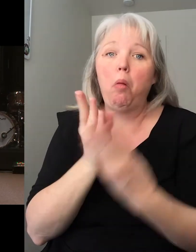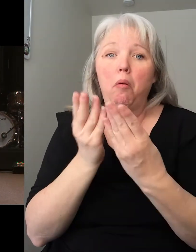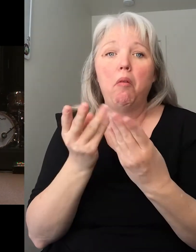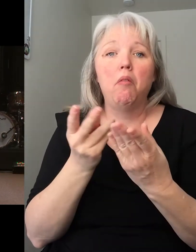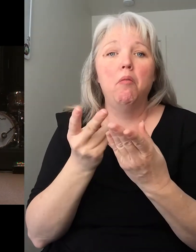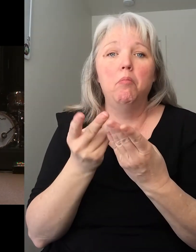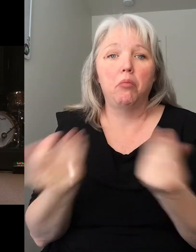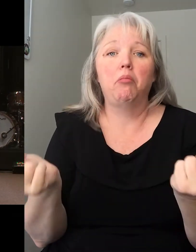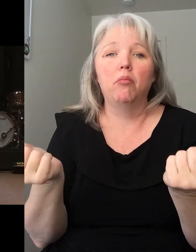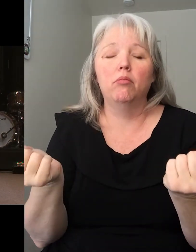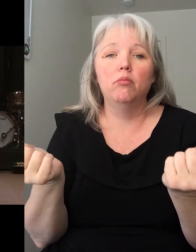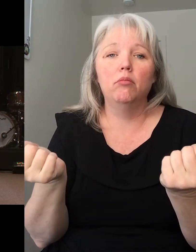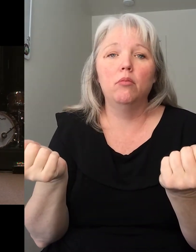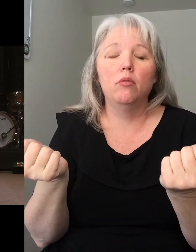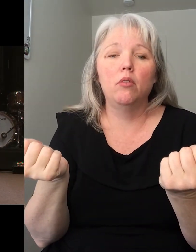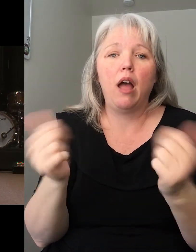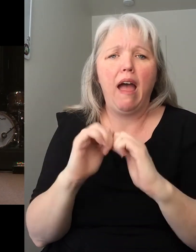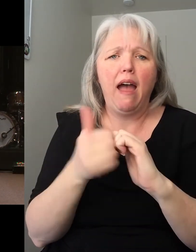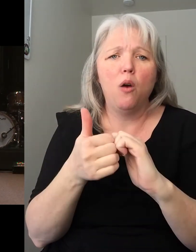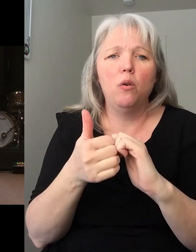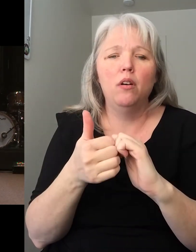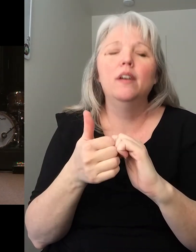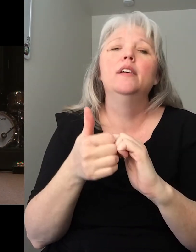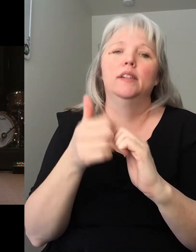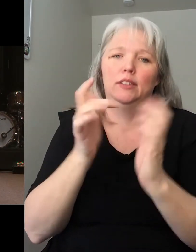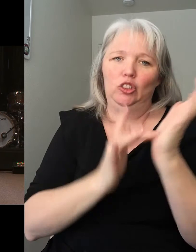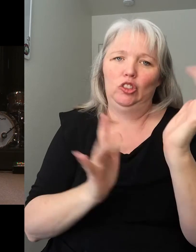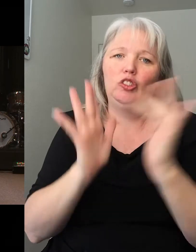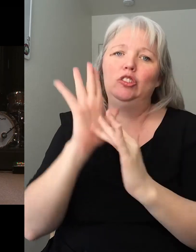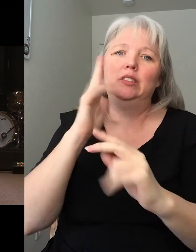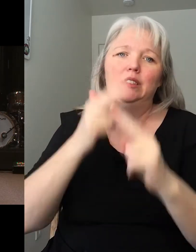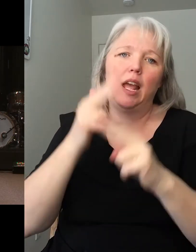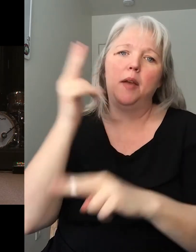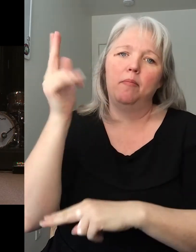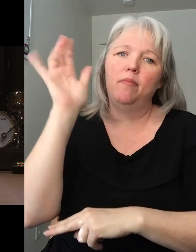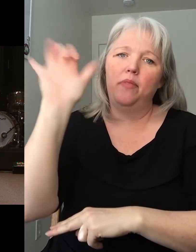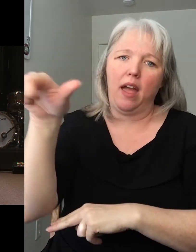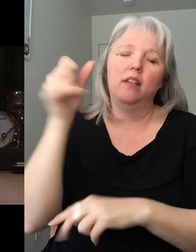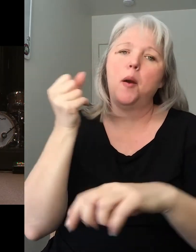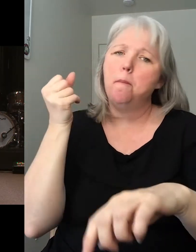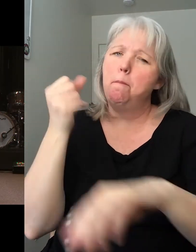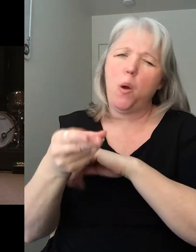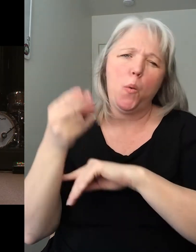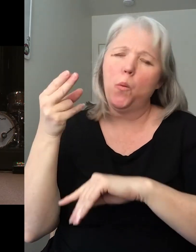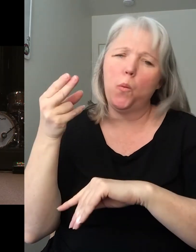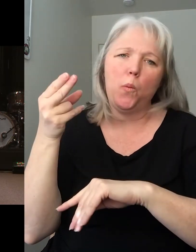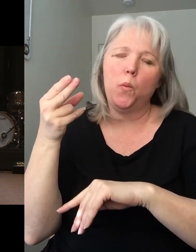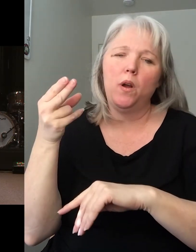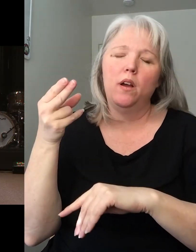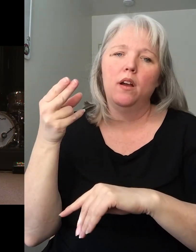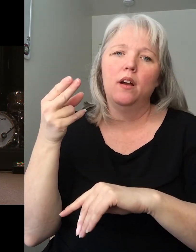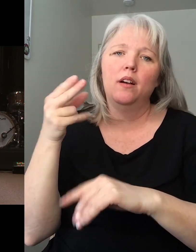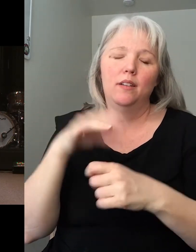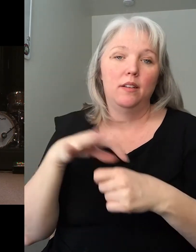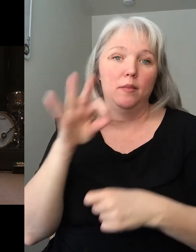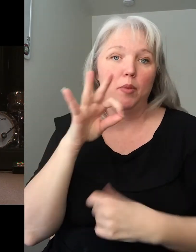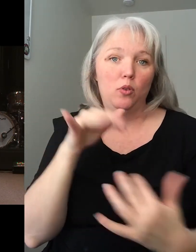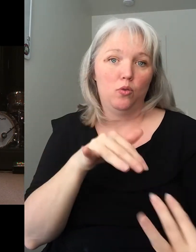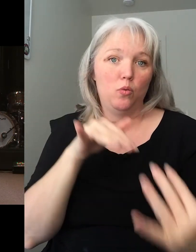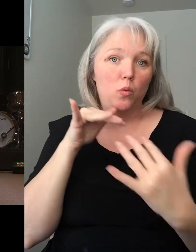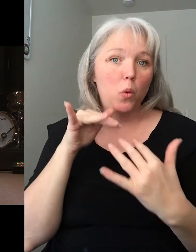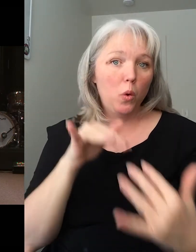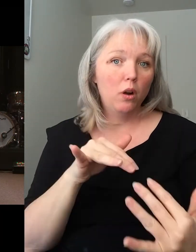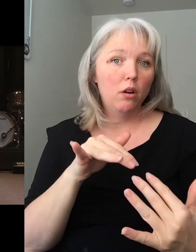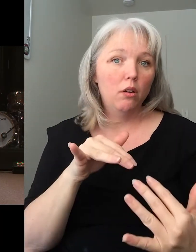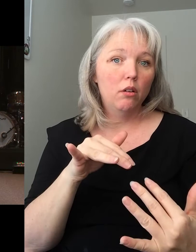will ultimately fail under the name of Jesus. This spiritual